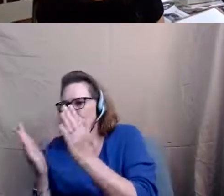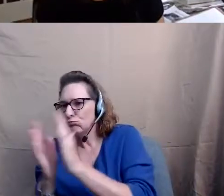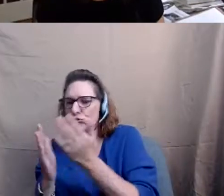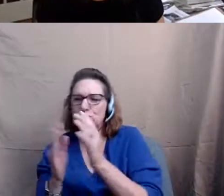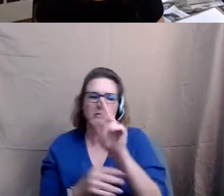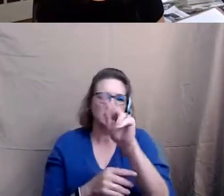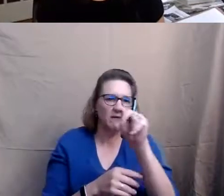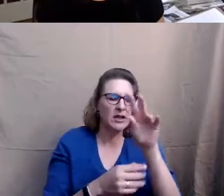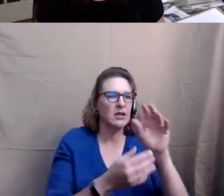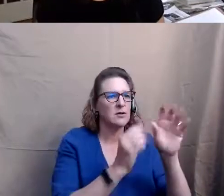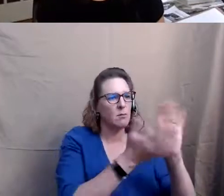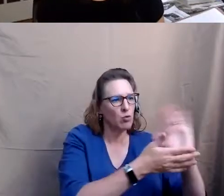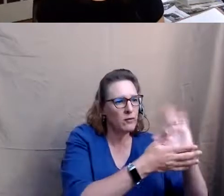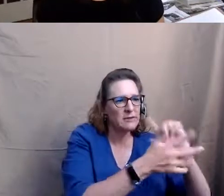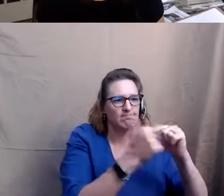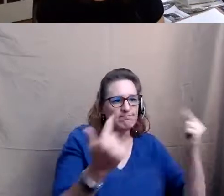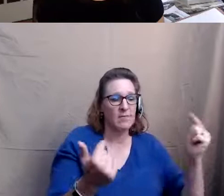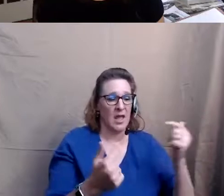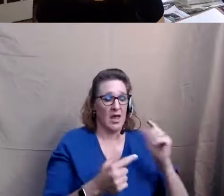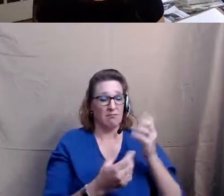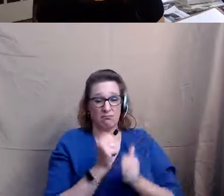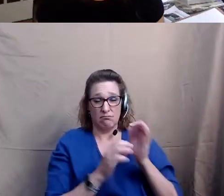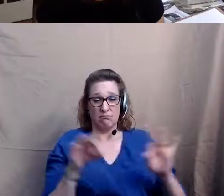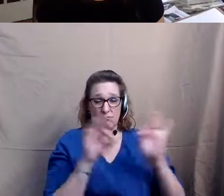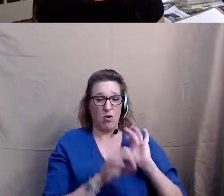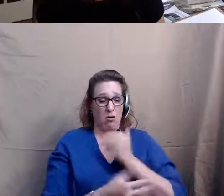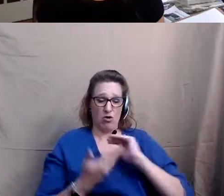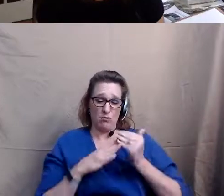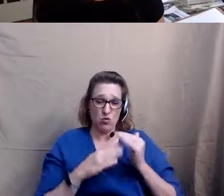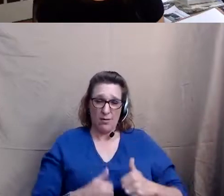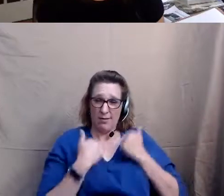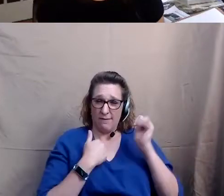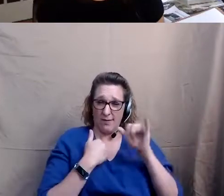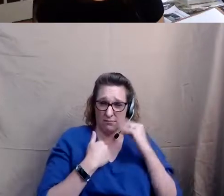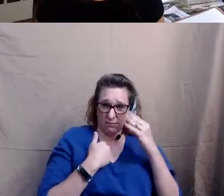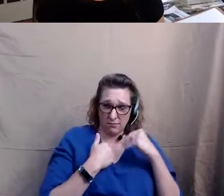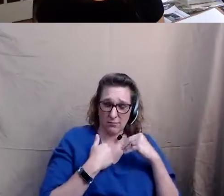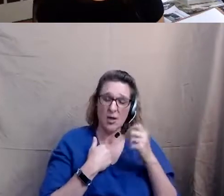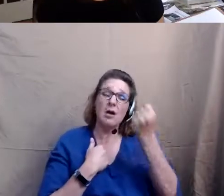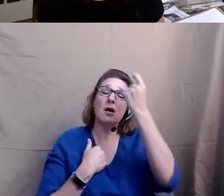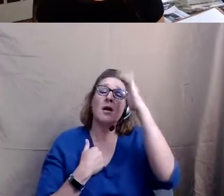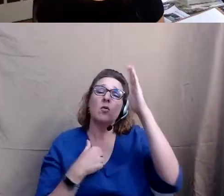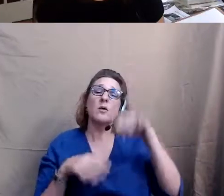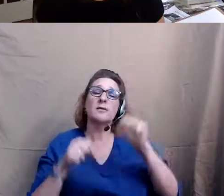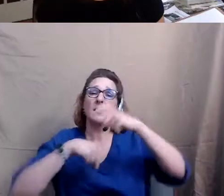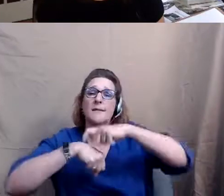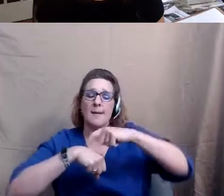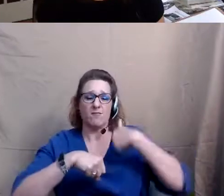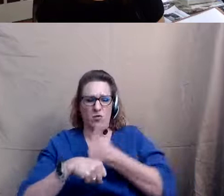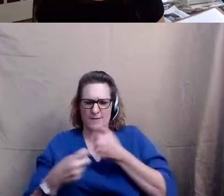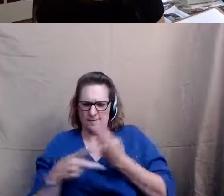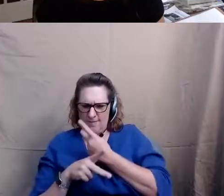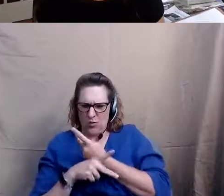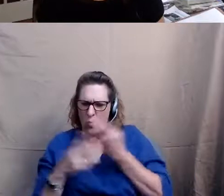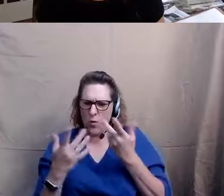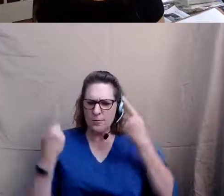it's in the lived experience of so many in our community. It is going to take us time to learn what might work, how the current